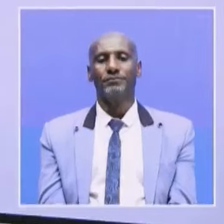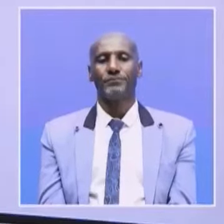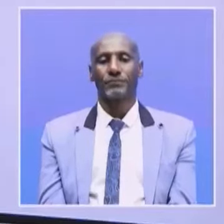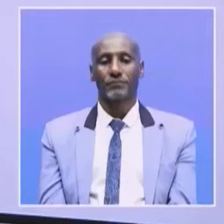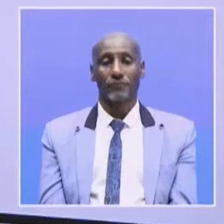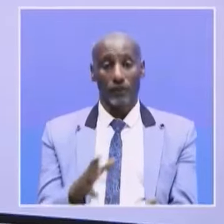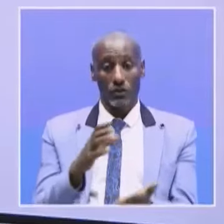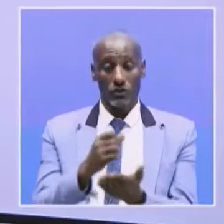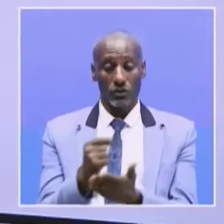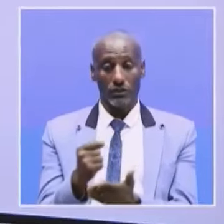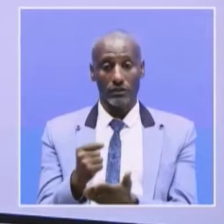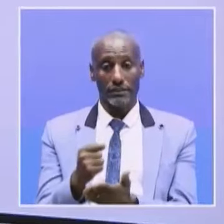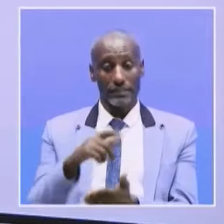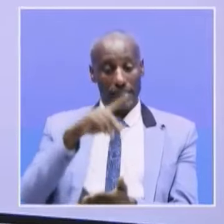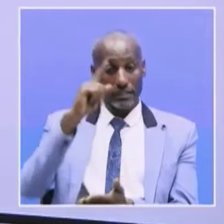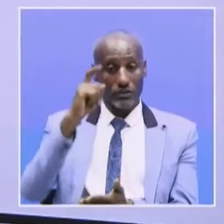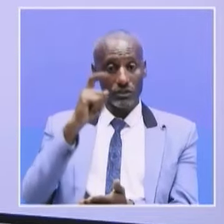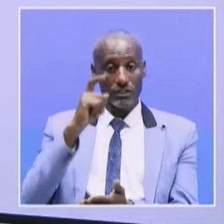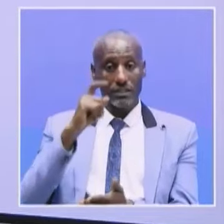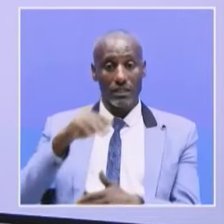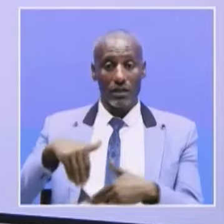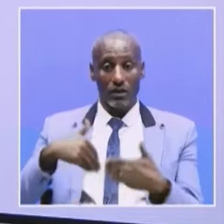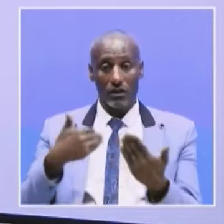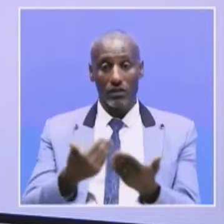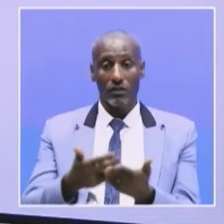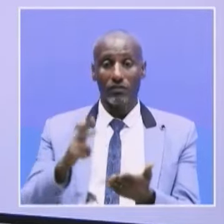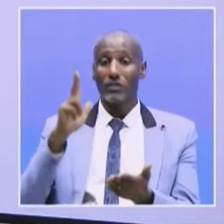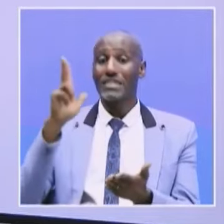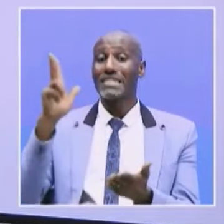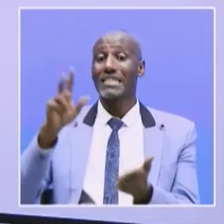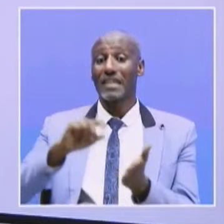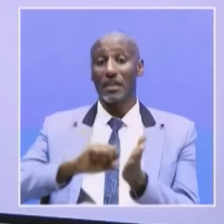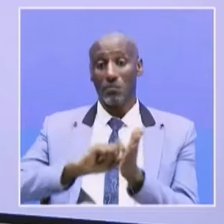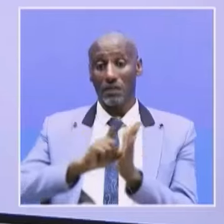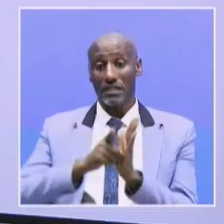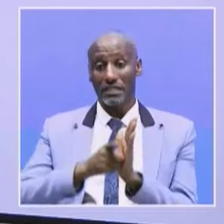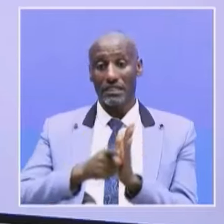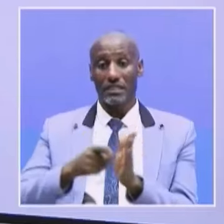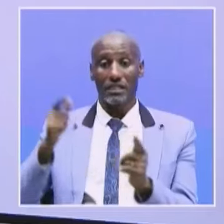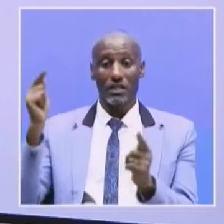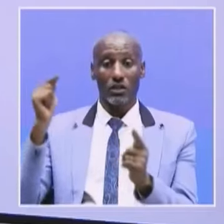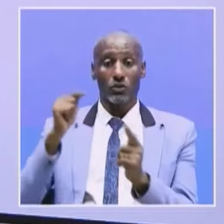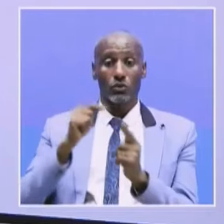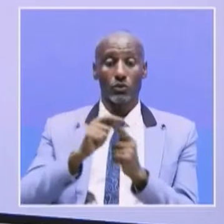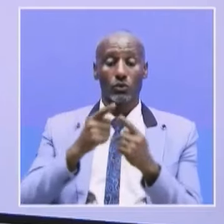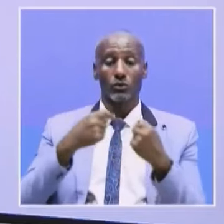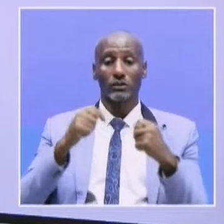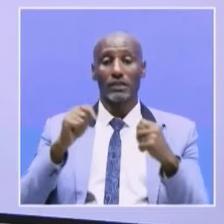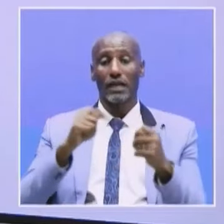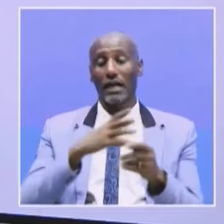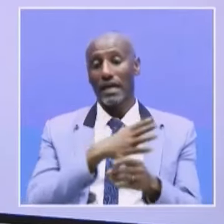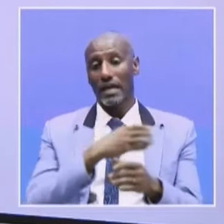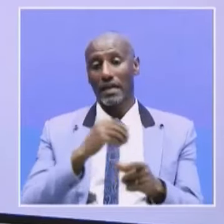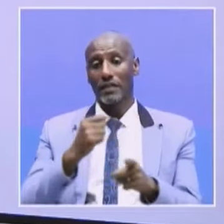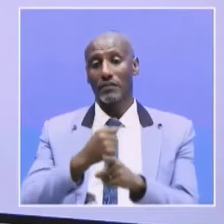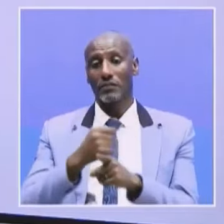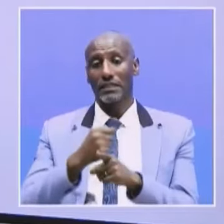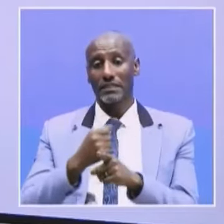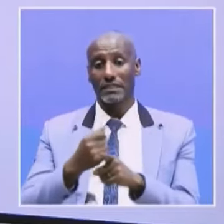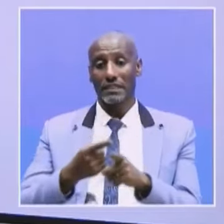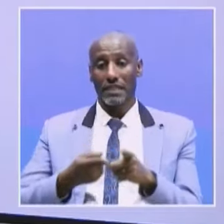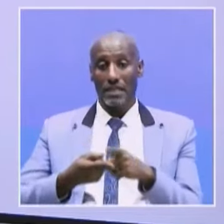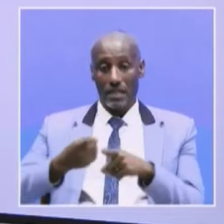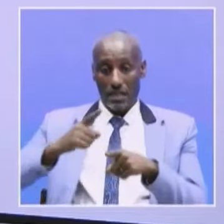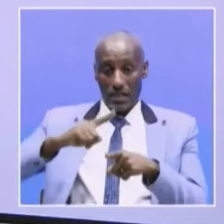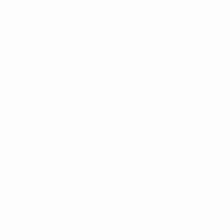So students, this is the question. Let me give you 3 minutes to try and practice these questions. I'll come back and I'll